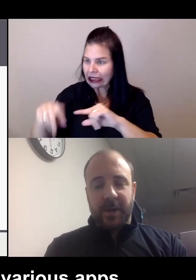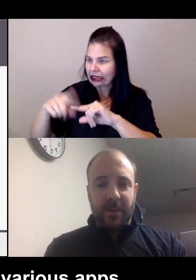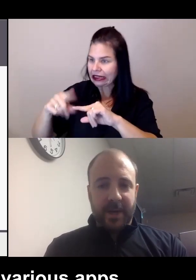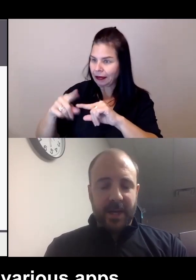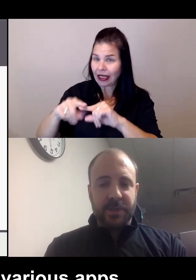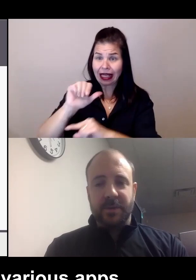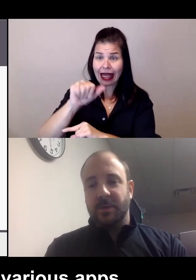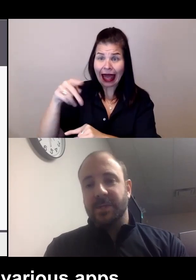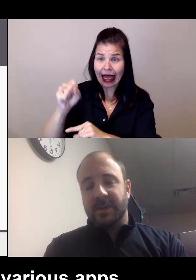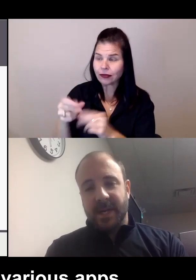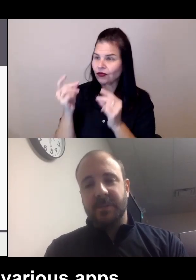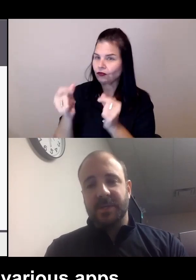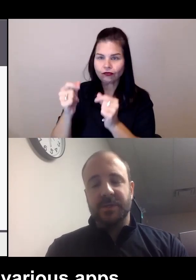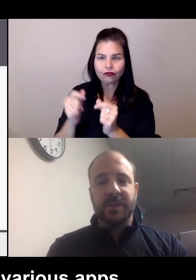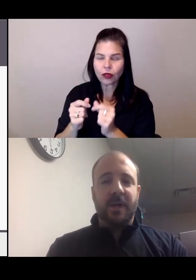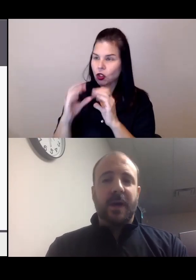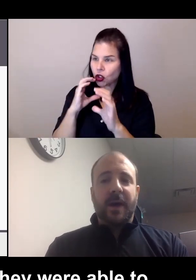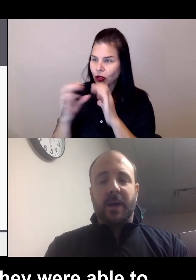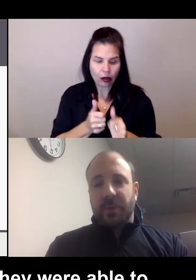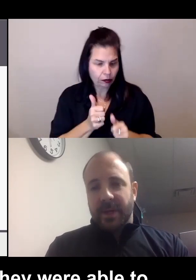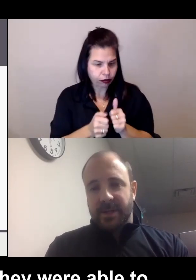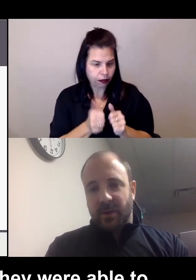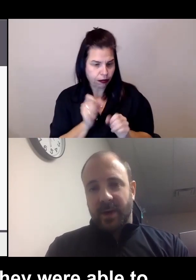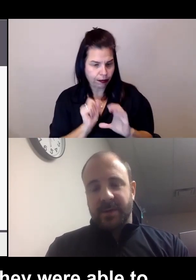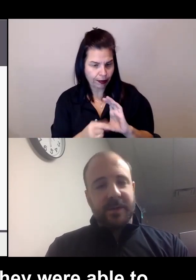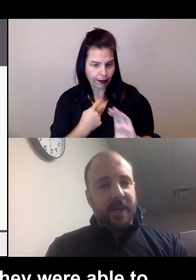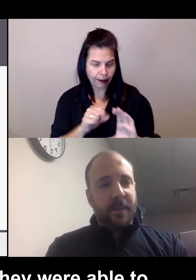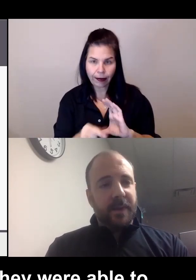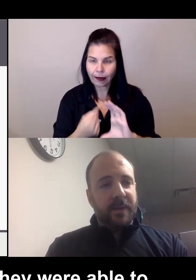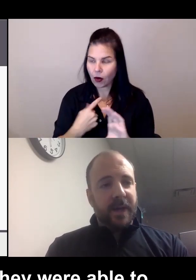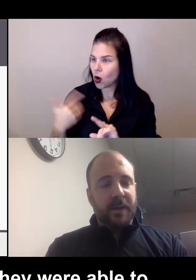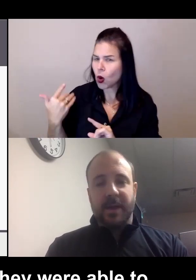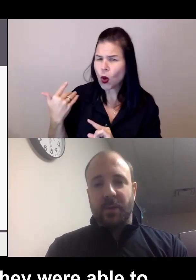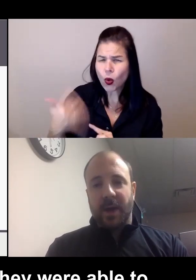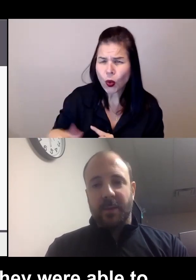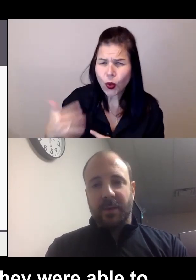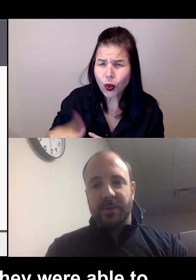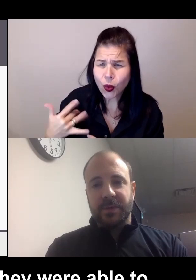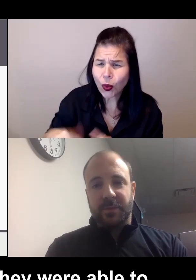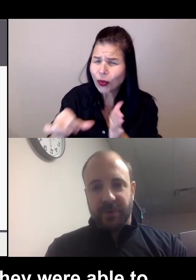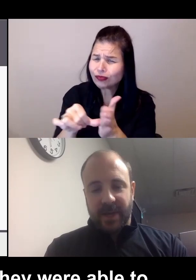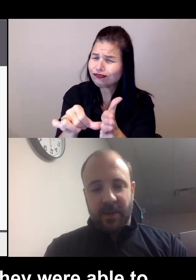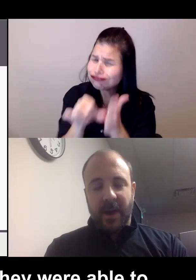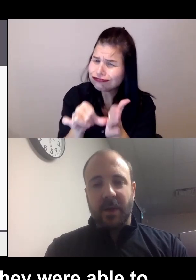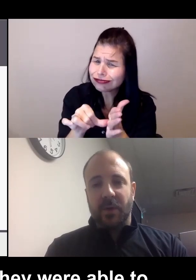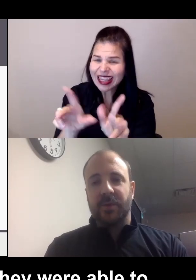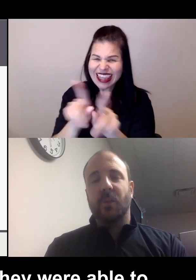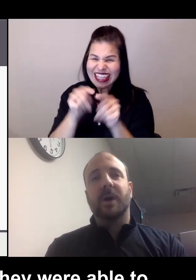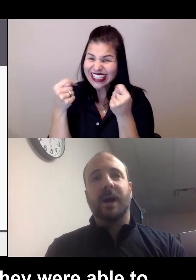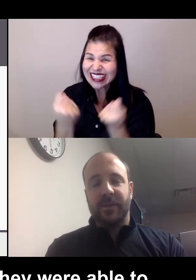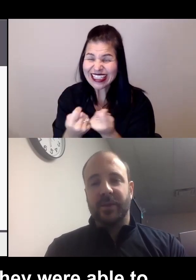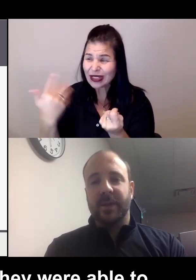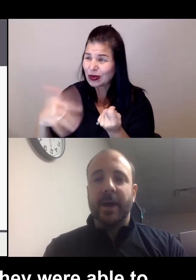for quick communication, using text messages. And it really is a credit to the team that they were able to pull together, and